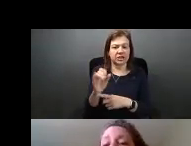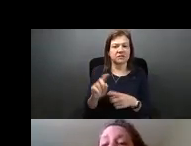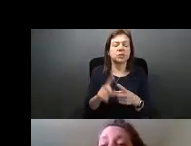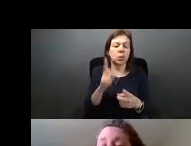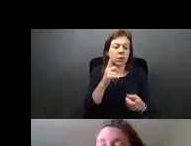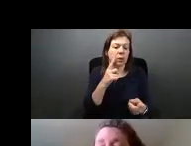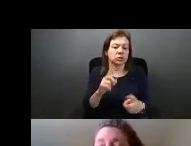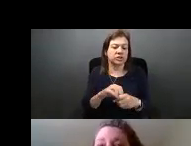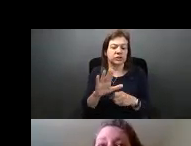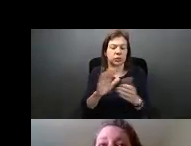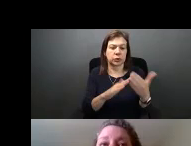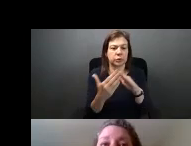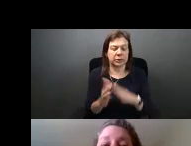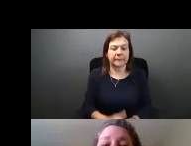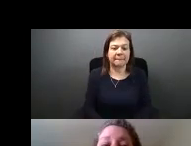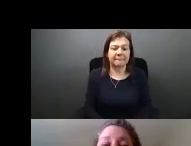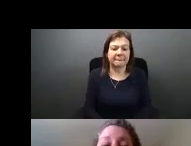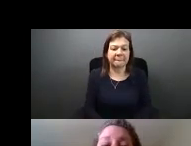achieve in your community.